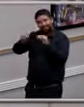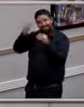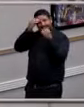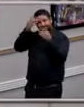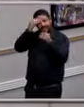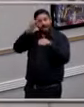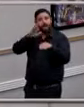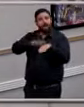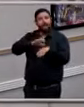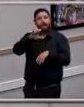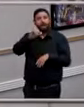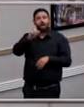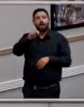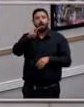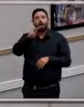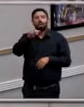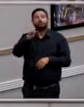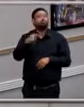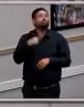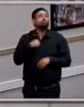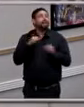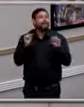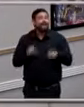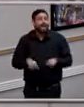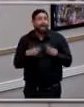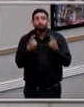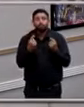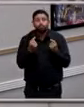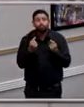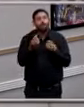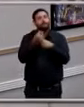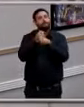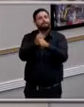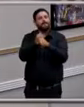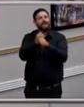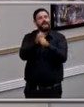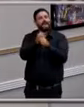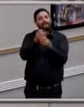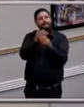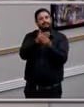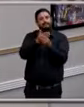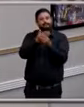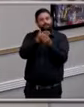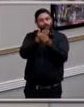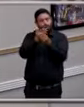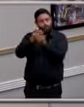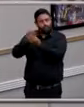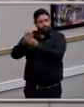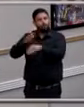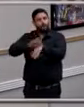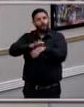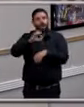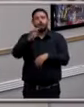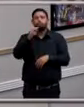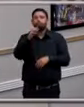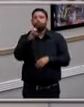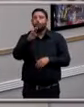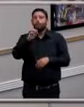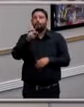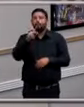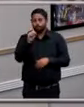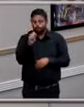One of the things that we can do is to create folders on the Chromebooks and be able to keep